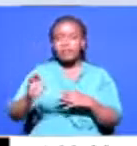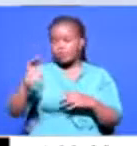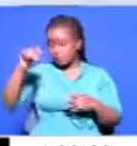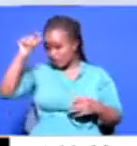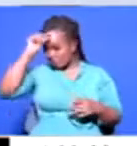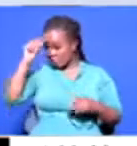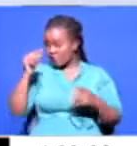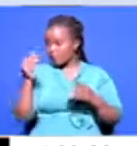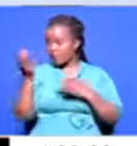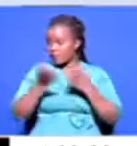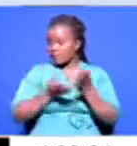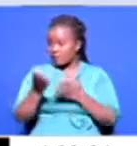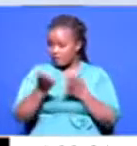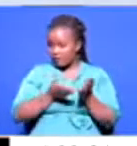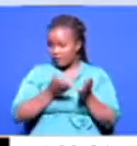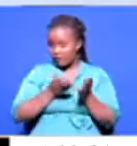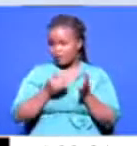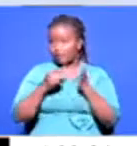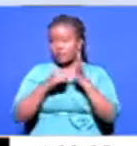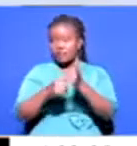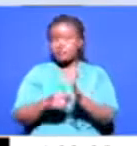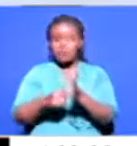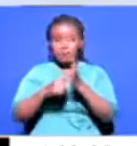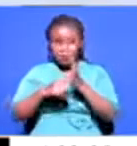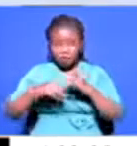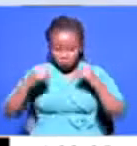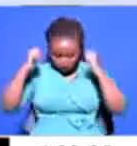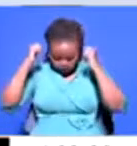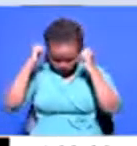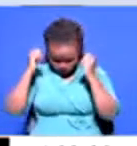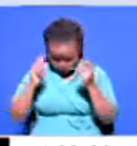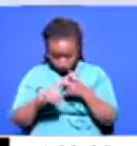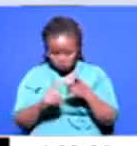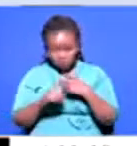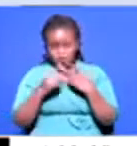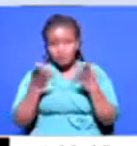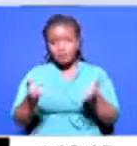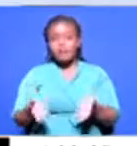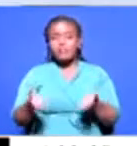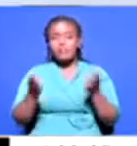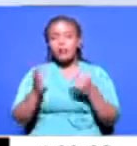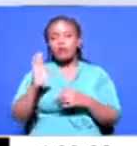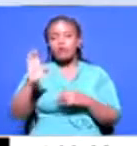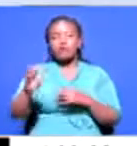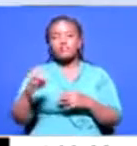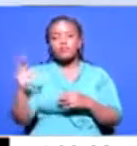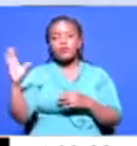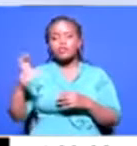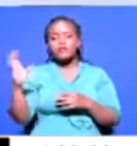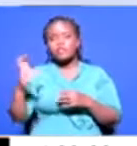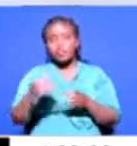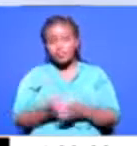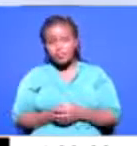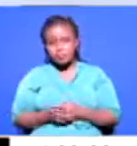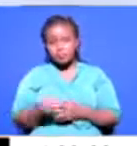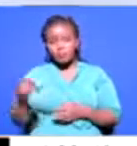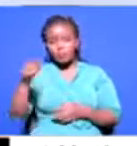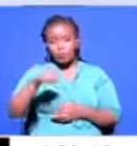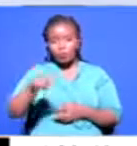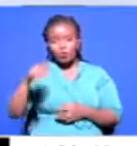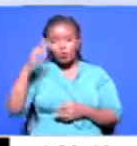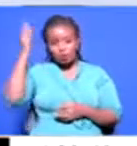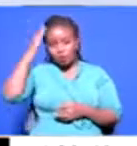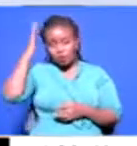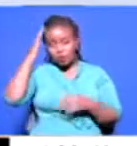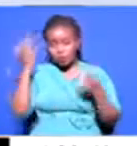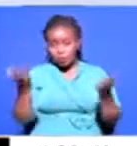services like e-education and now the famous e-citizen. We know that where